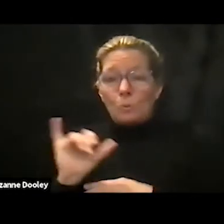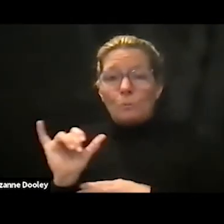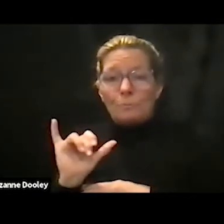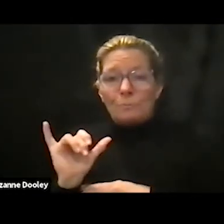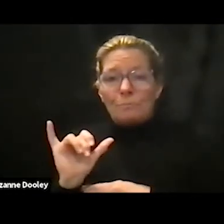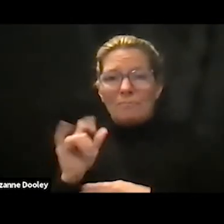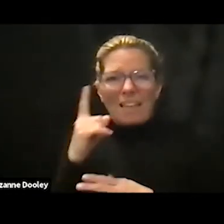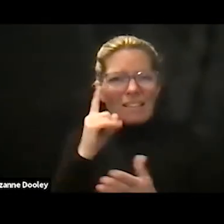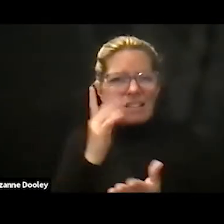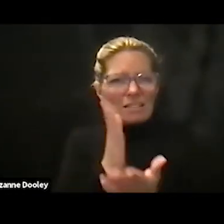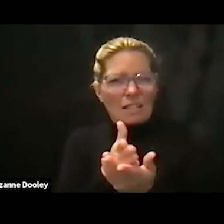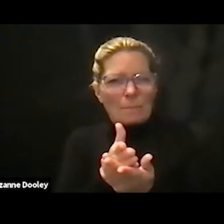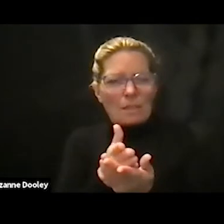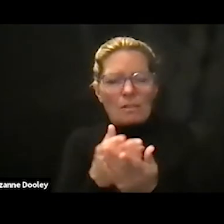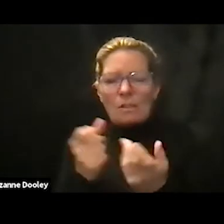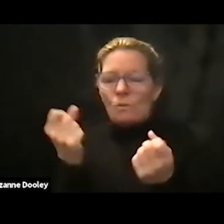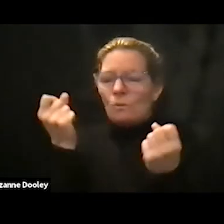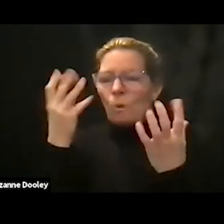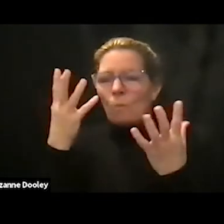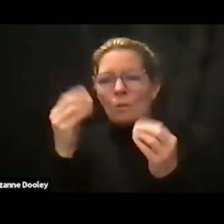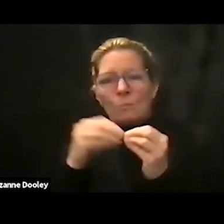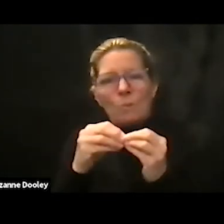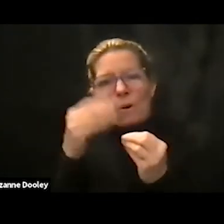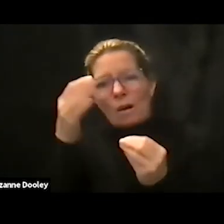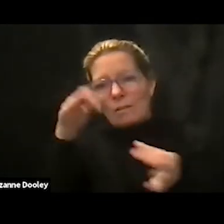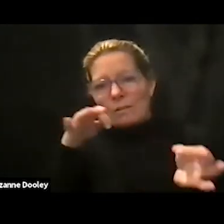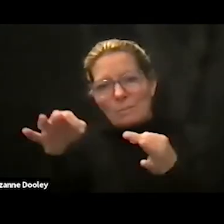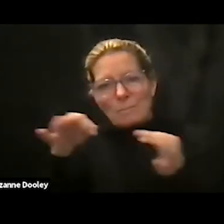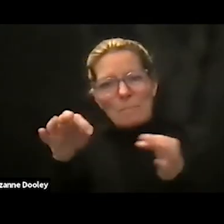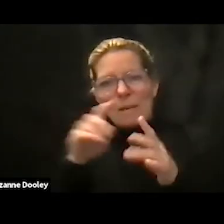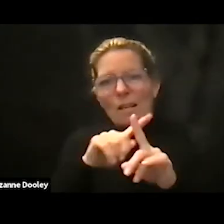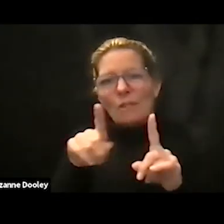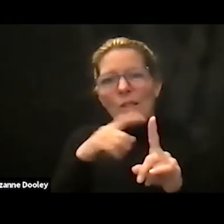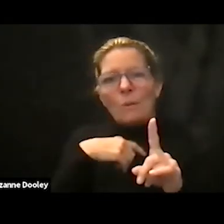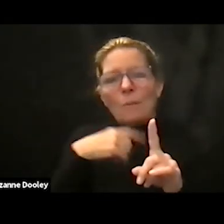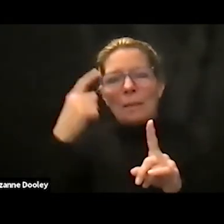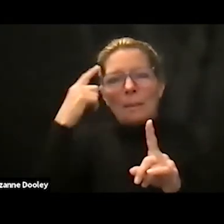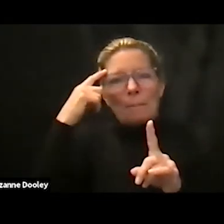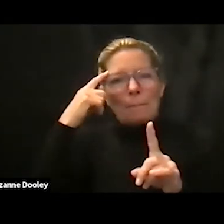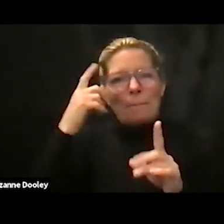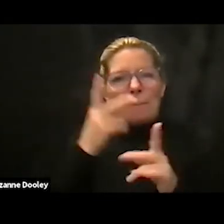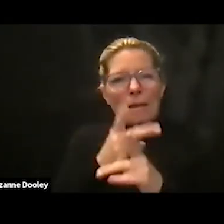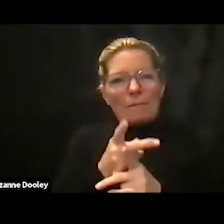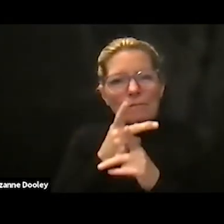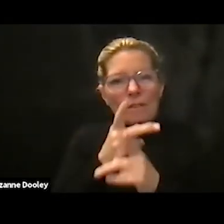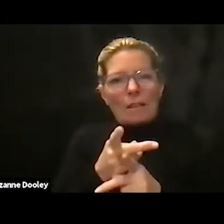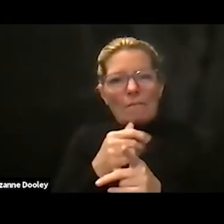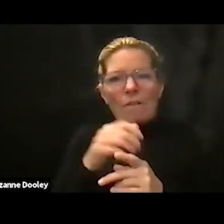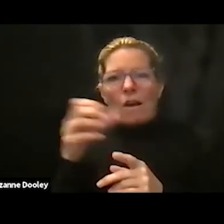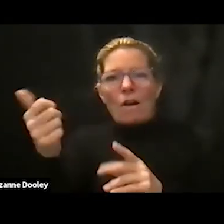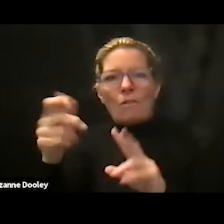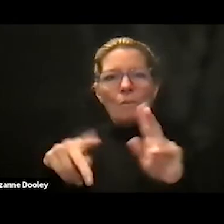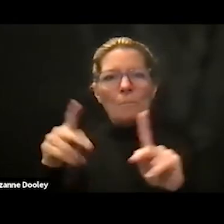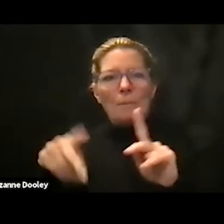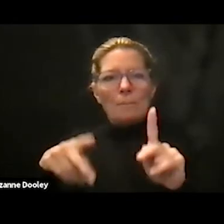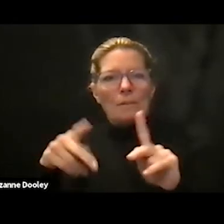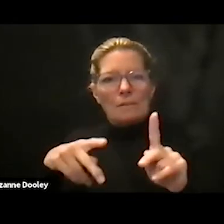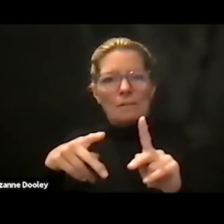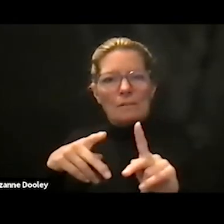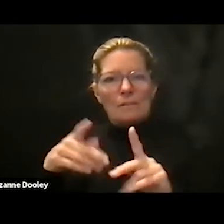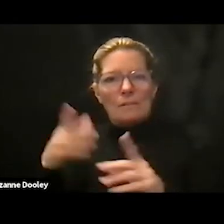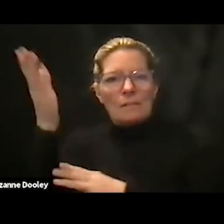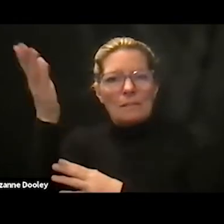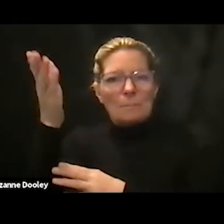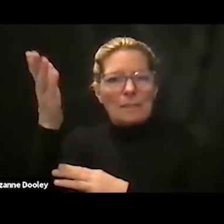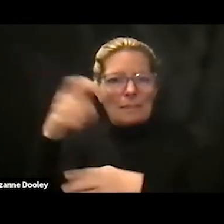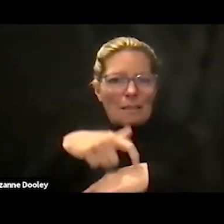I think I'll stop there. There's a lot more to say, but I just wanna be really mindful of other people's speaking.